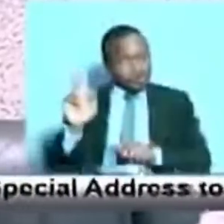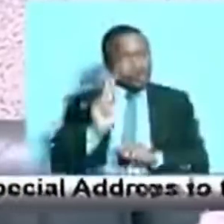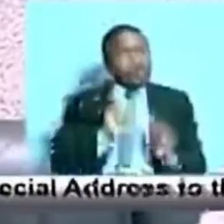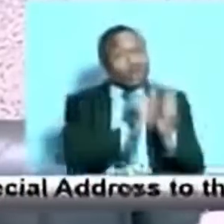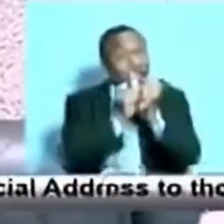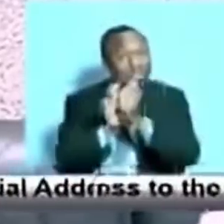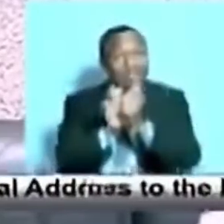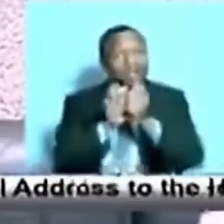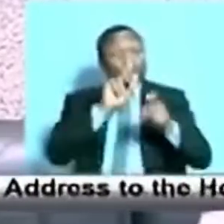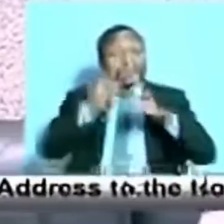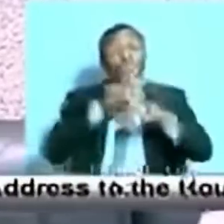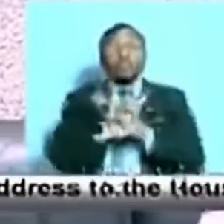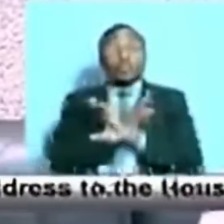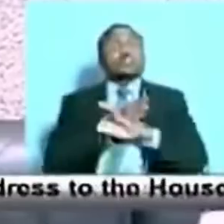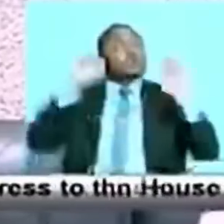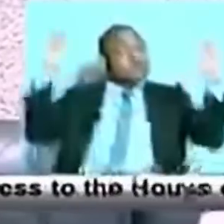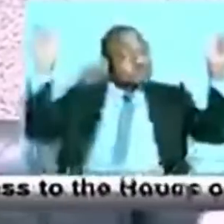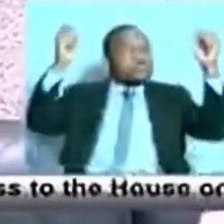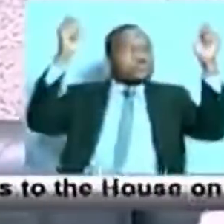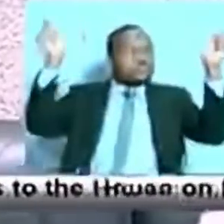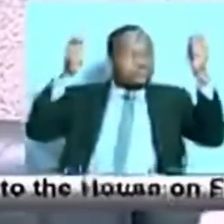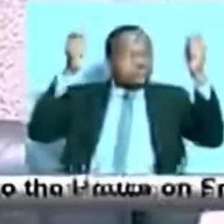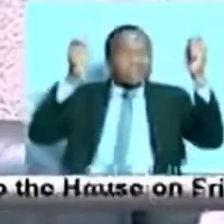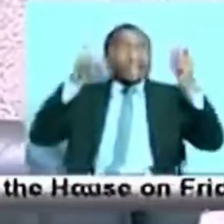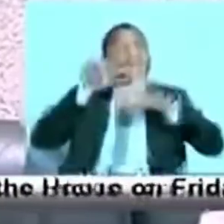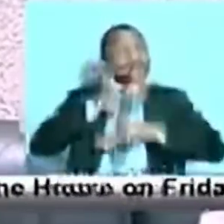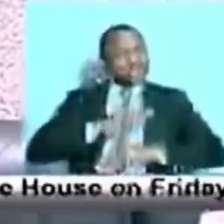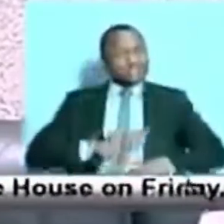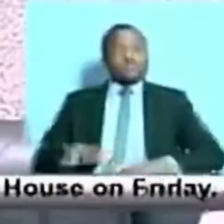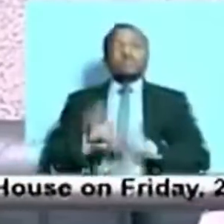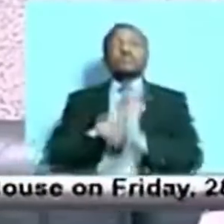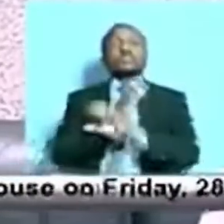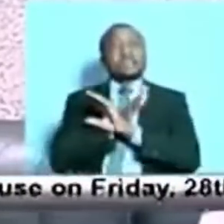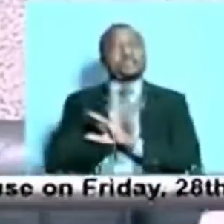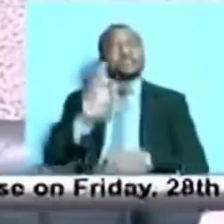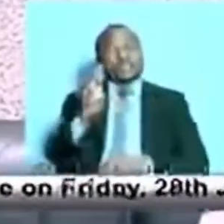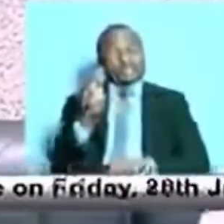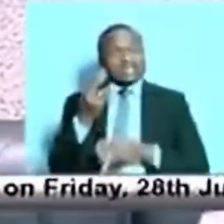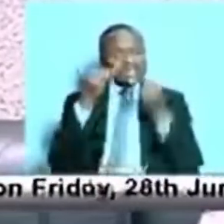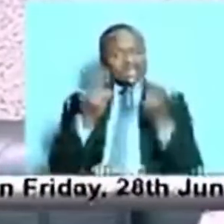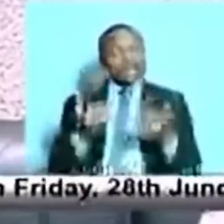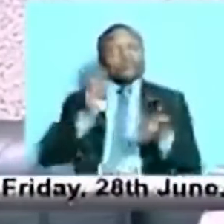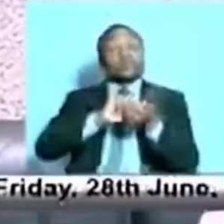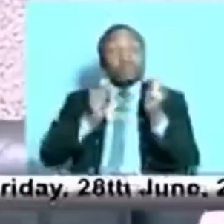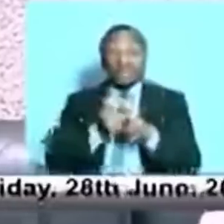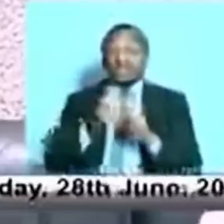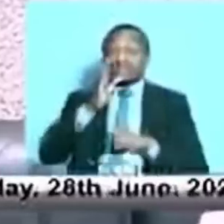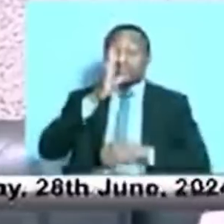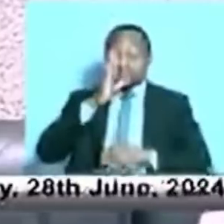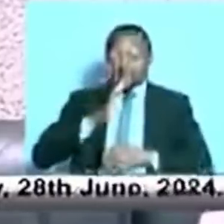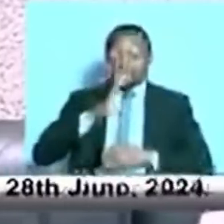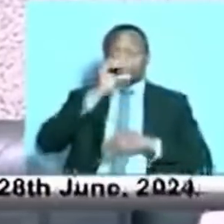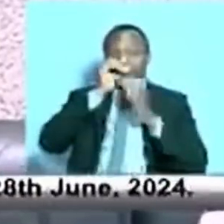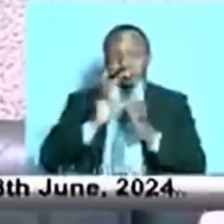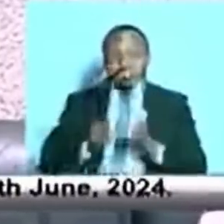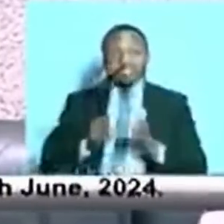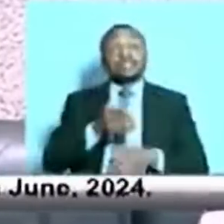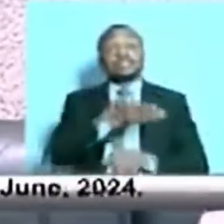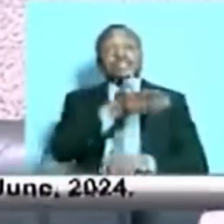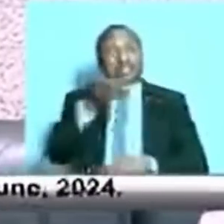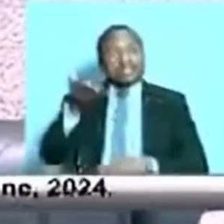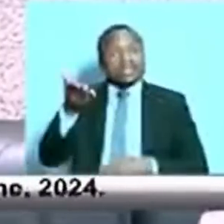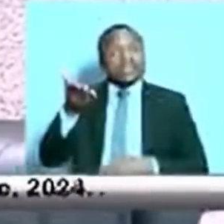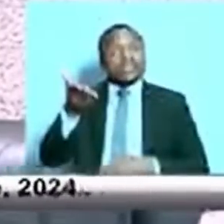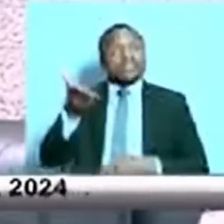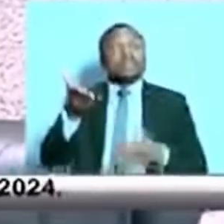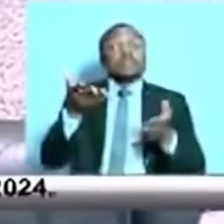Zambia will celebrate and the peace in Zambia will return. Now the problem, Madam Speaker, is there are those candidates who